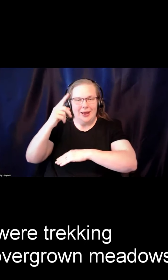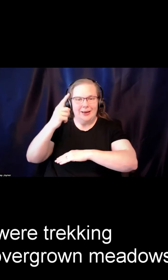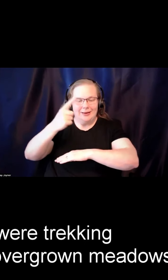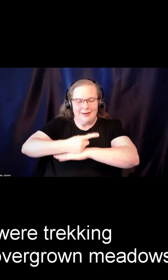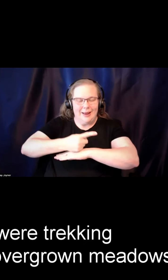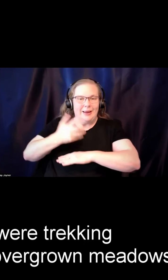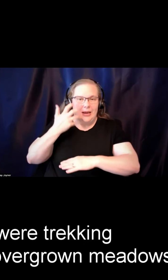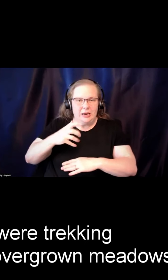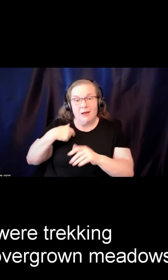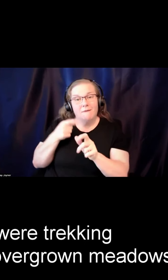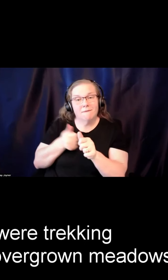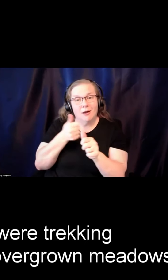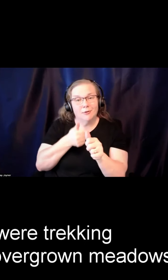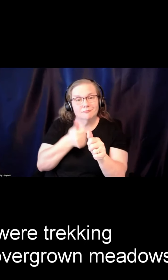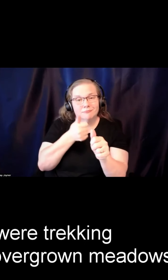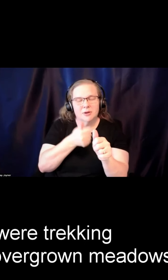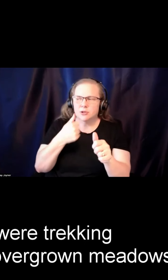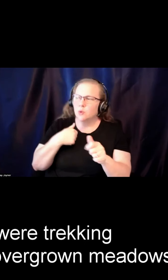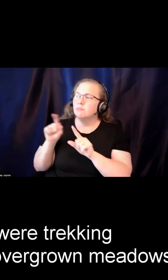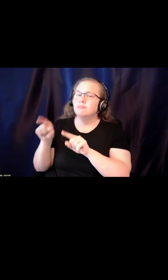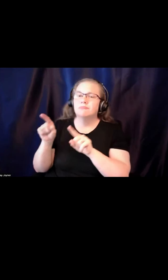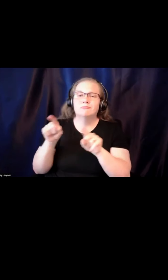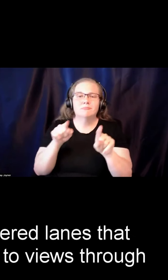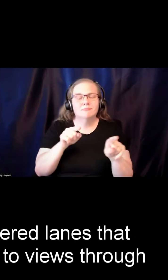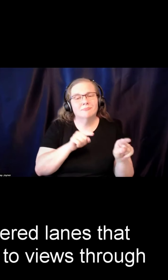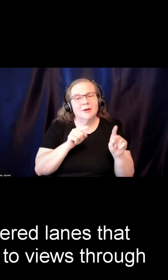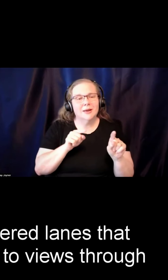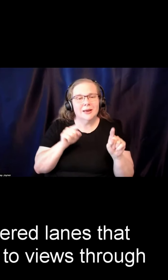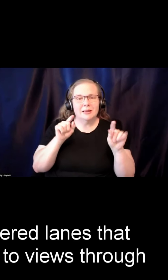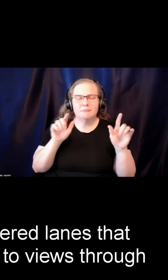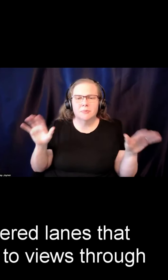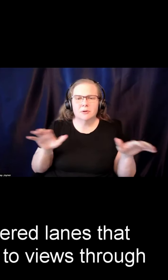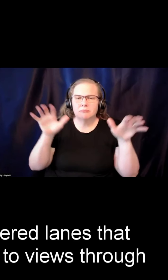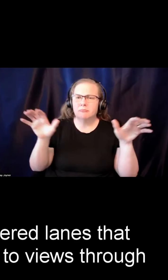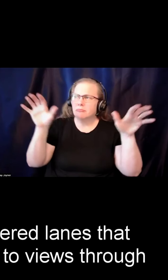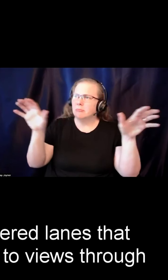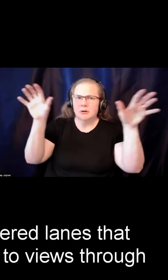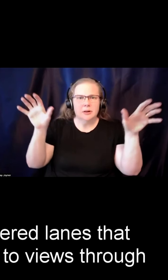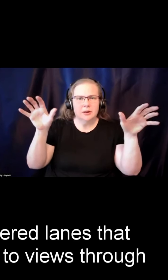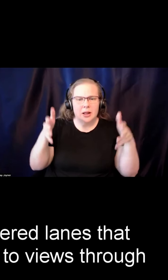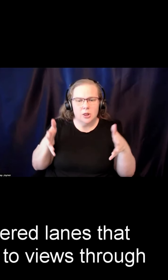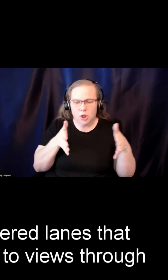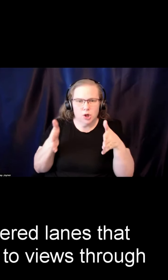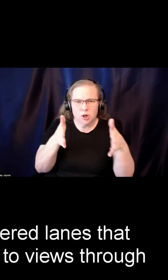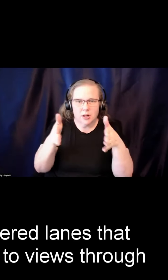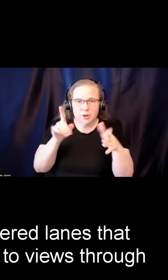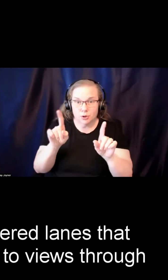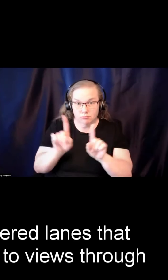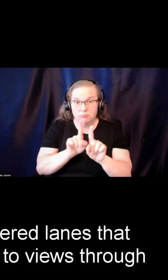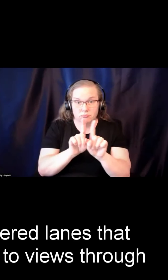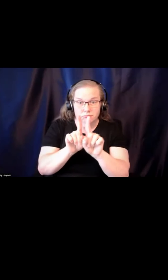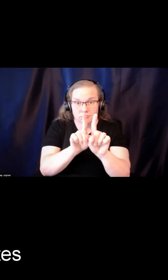like that, we were trekking through hedgerows and overgrown meadows, along cypress-cloistered lanes that led, as you promised,